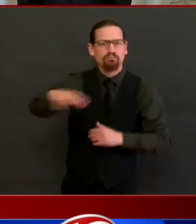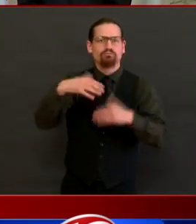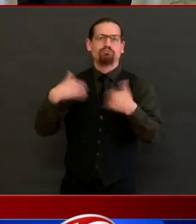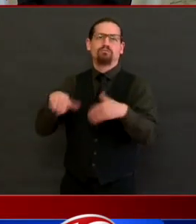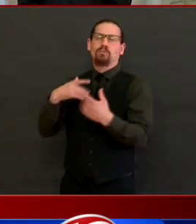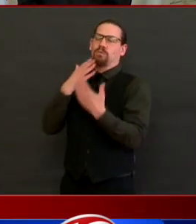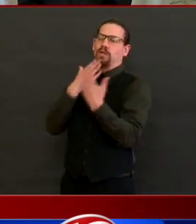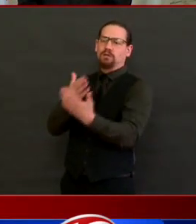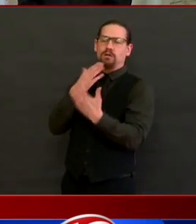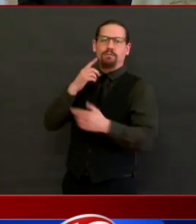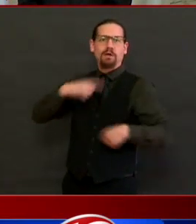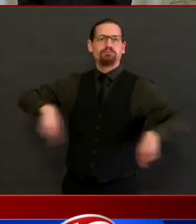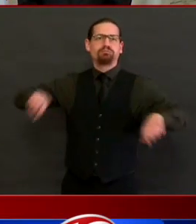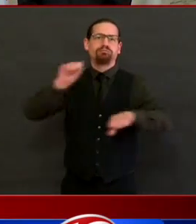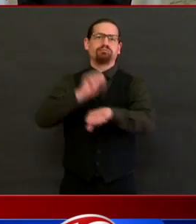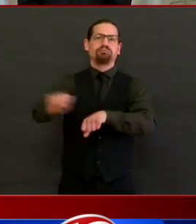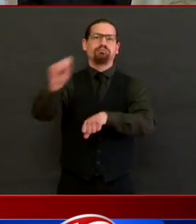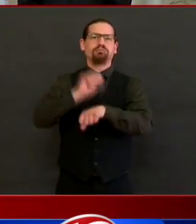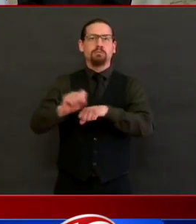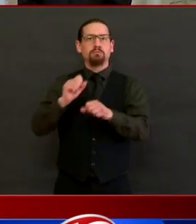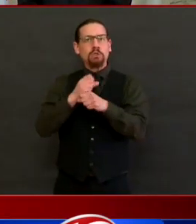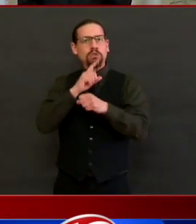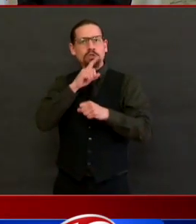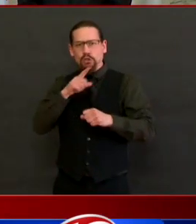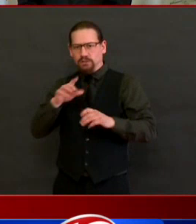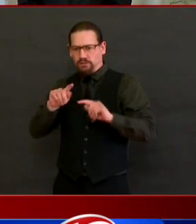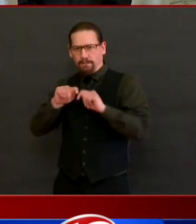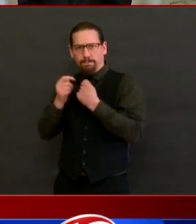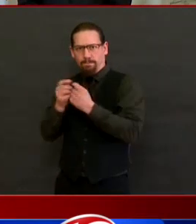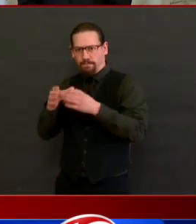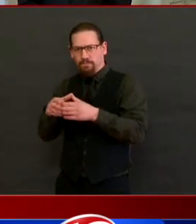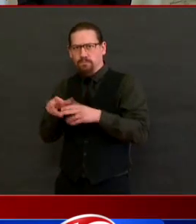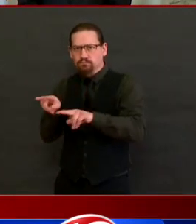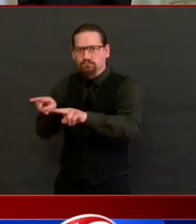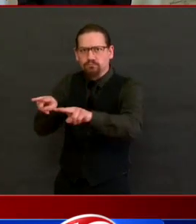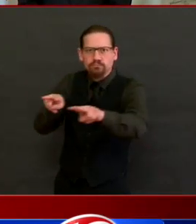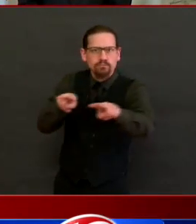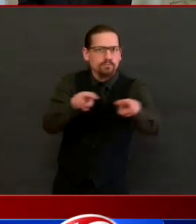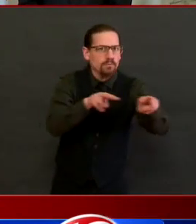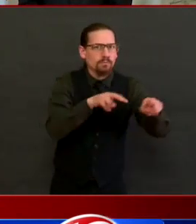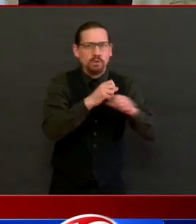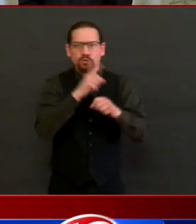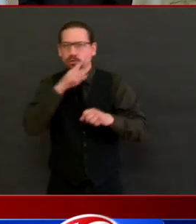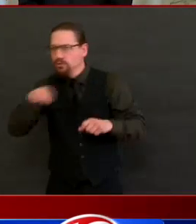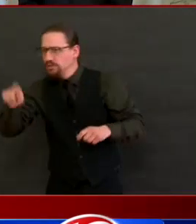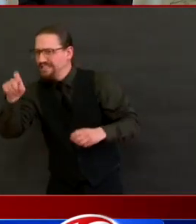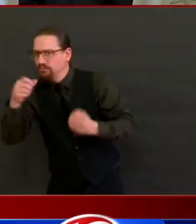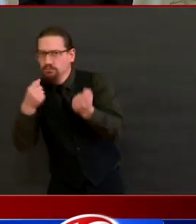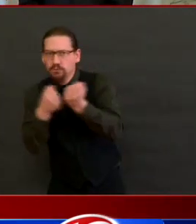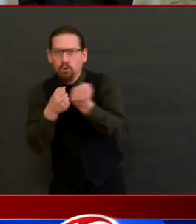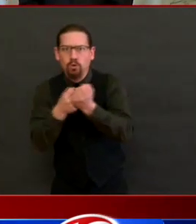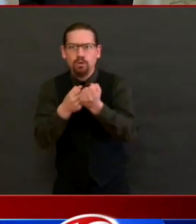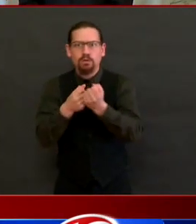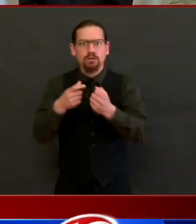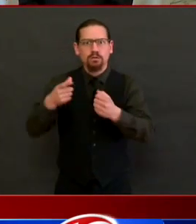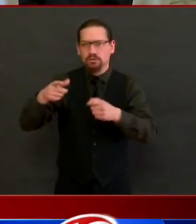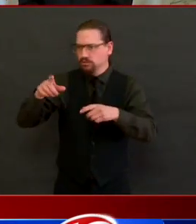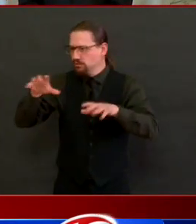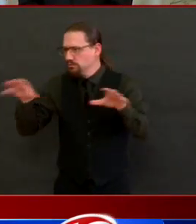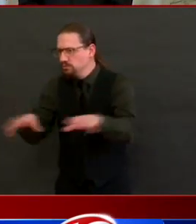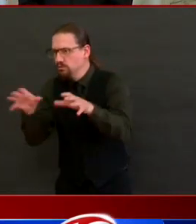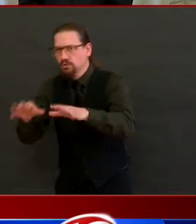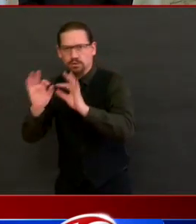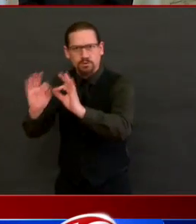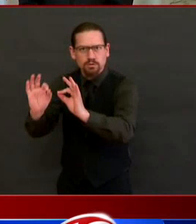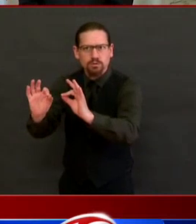I are the mission control, but we have so many partners on the ground, and as it relates to food delivery, huge shout out to municipal leaders because